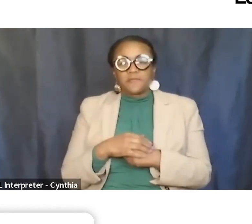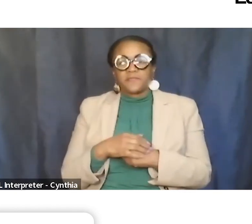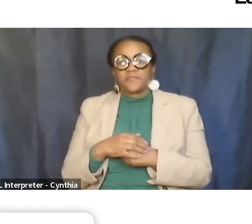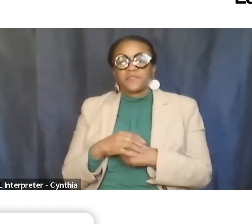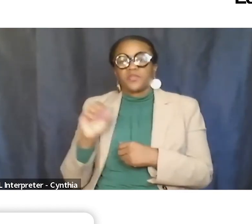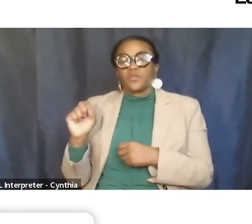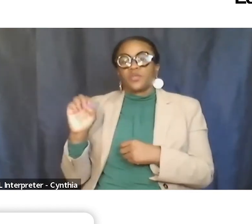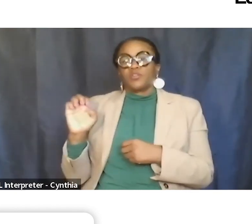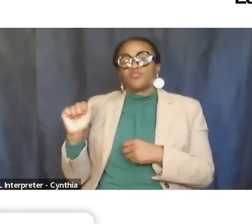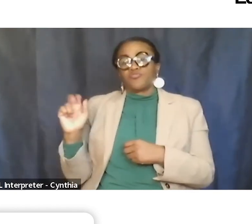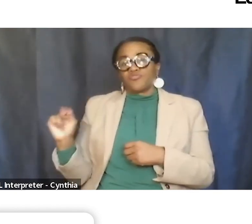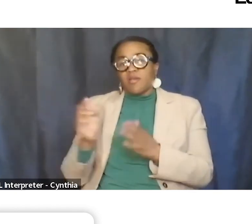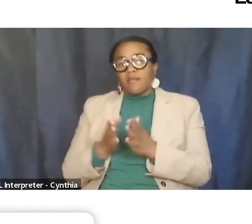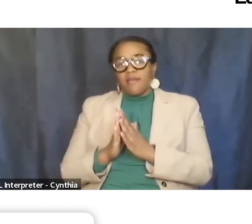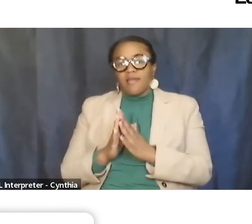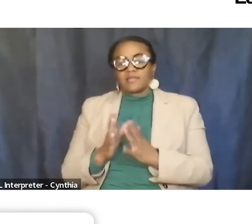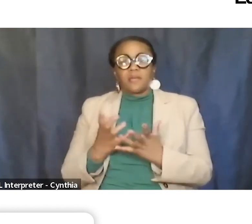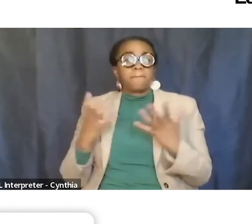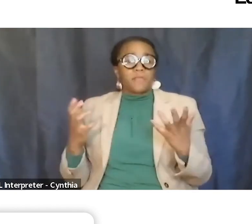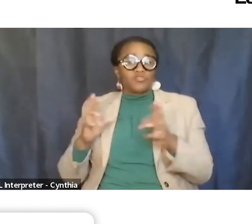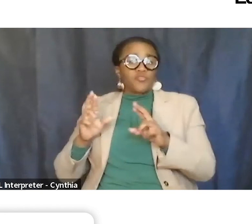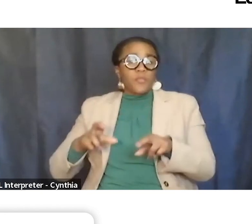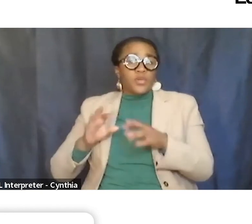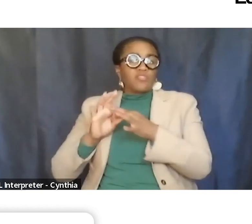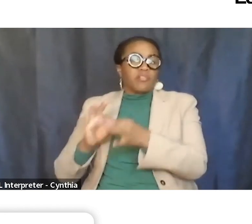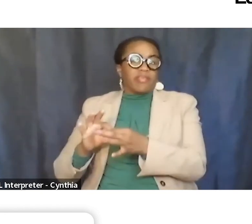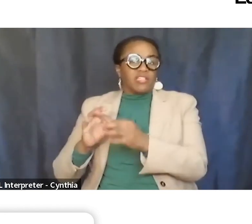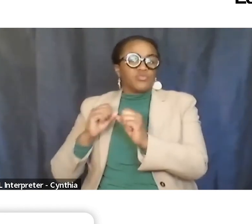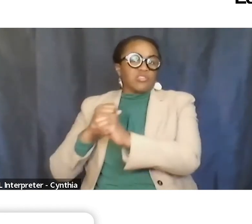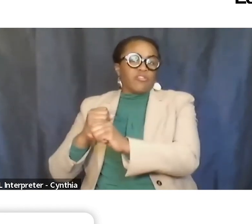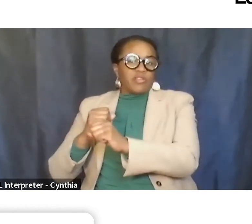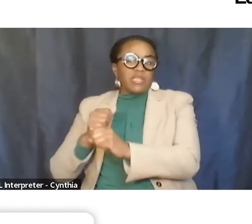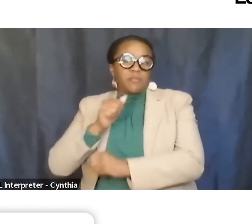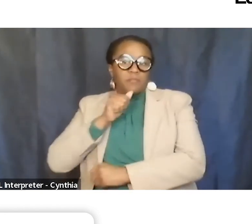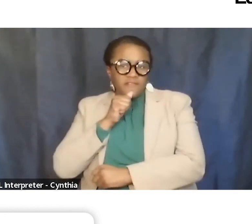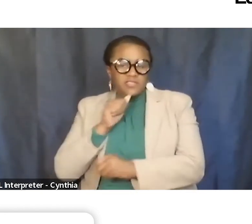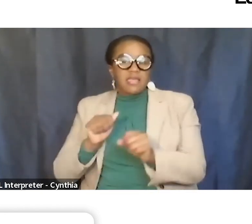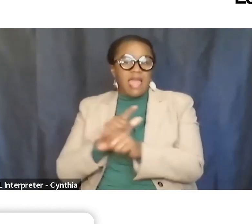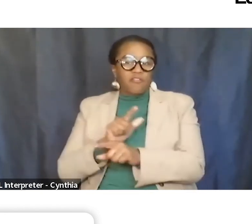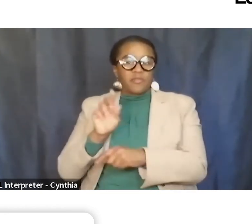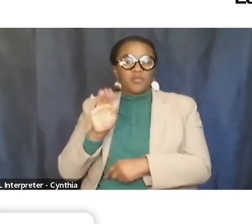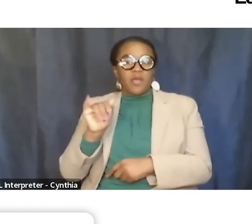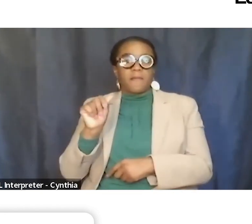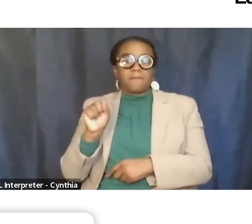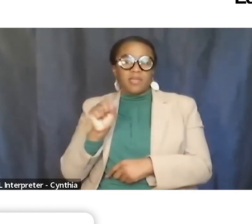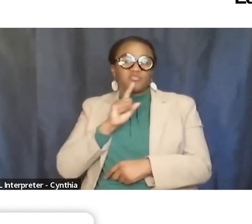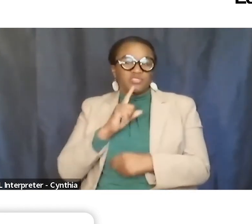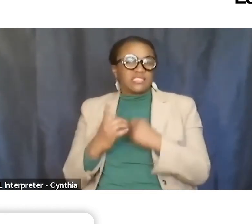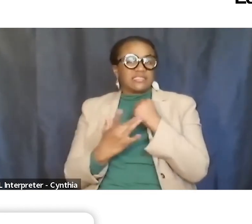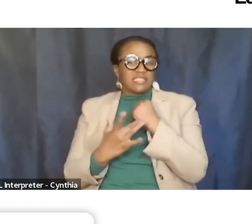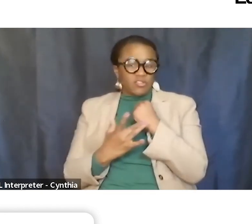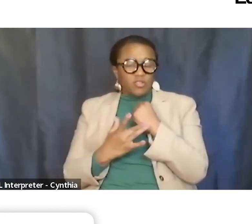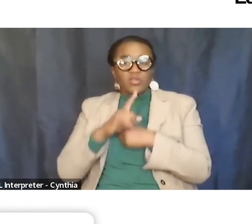Sean asks, I found much of the reporting around security, privacy, and algorithmic bias to be quite technical, and by